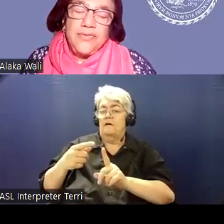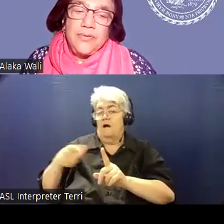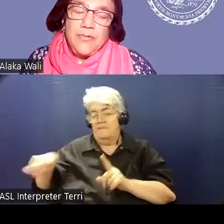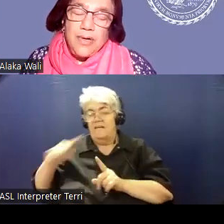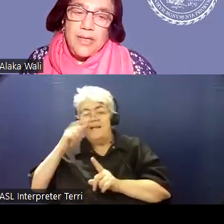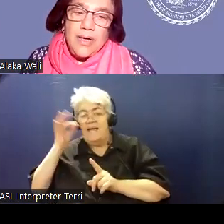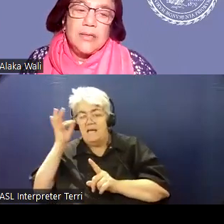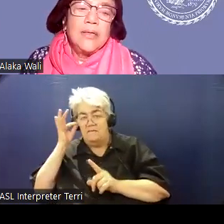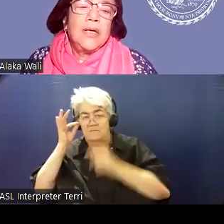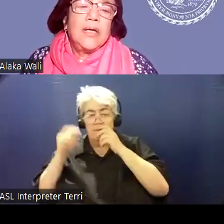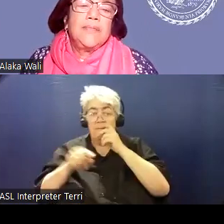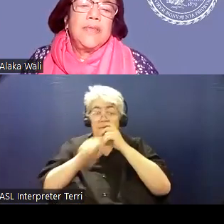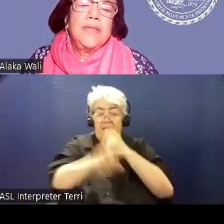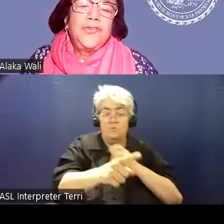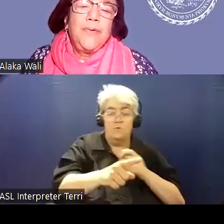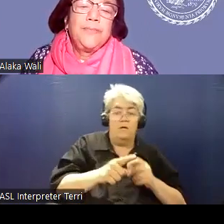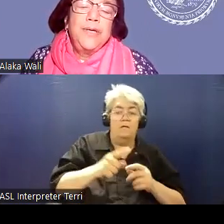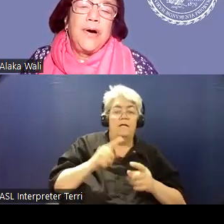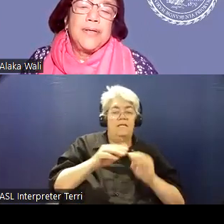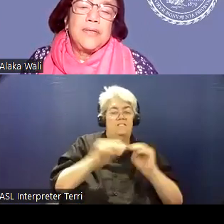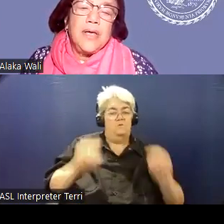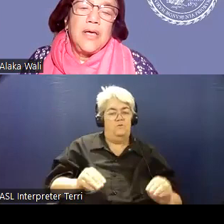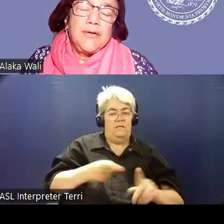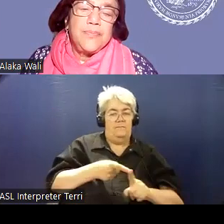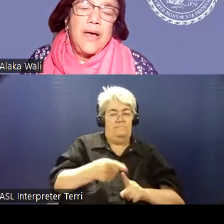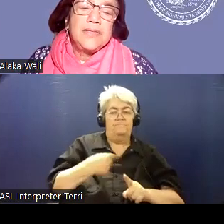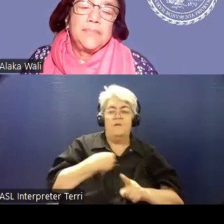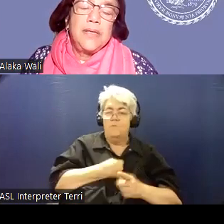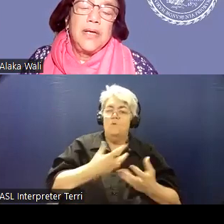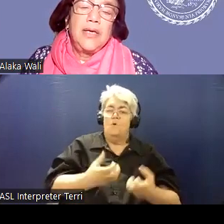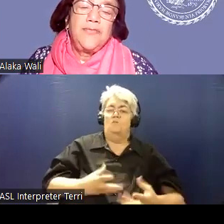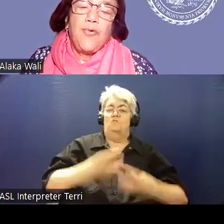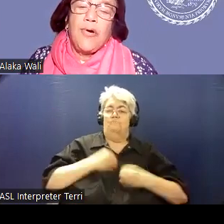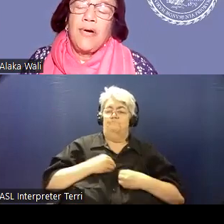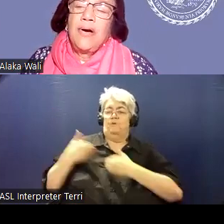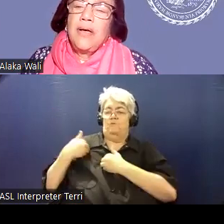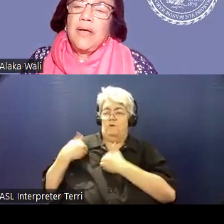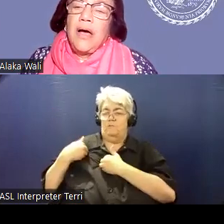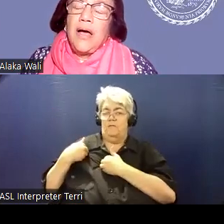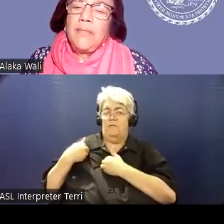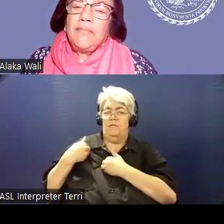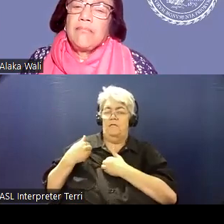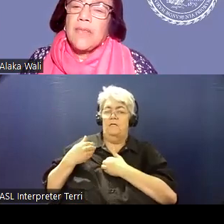native storyteller. But this one, we wanted to take responsibility for